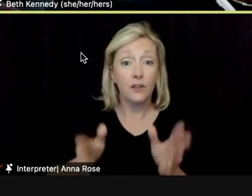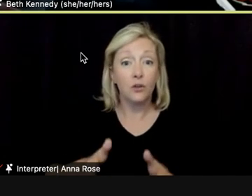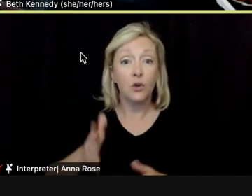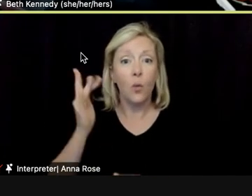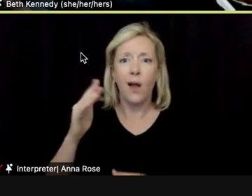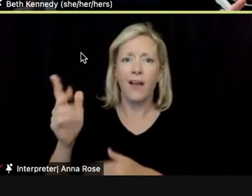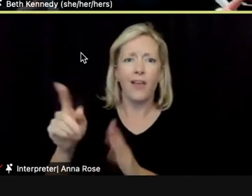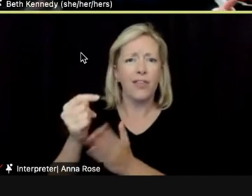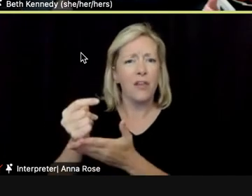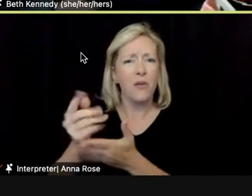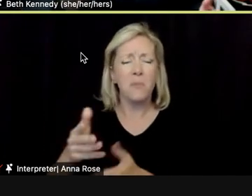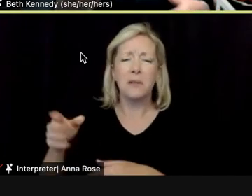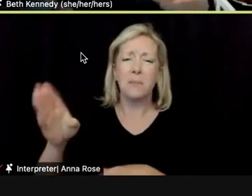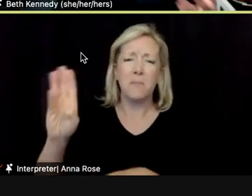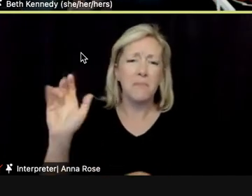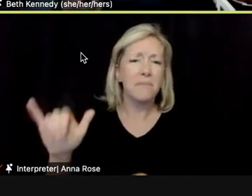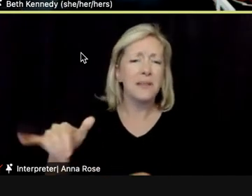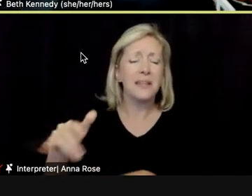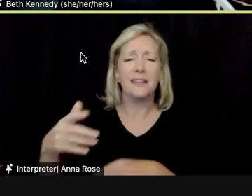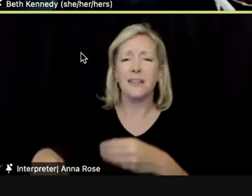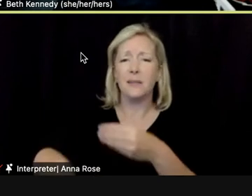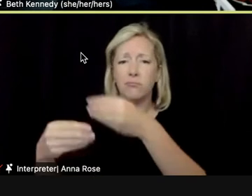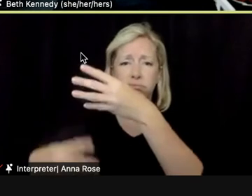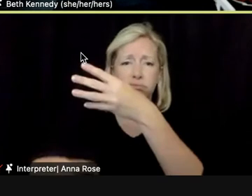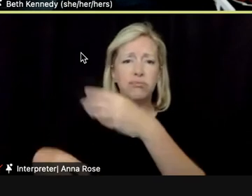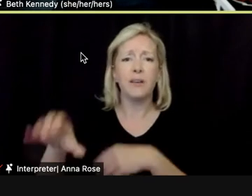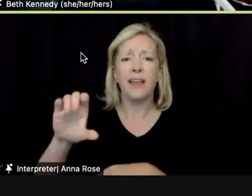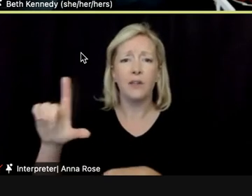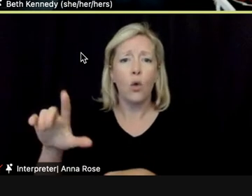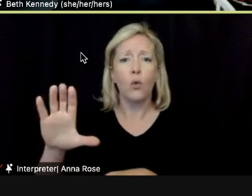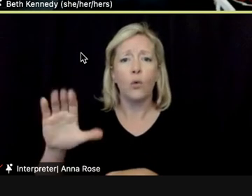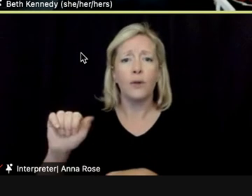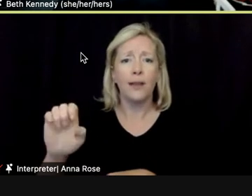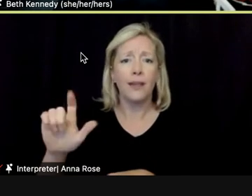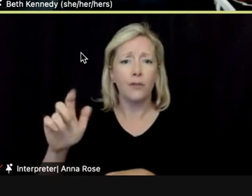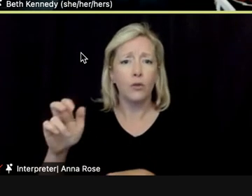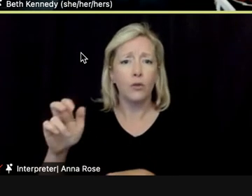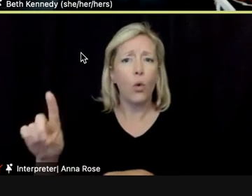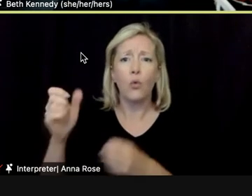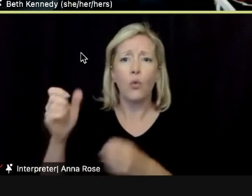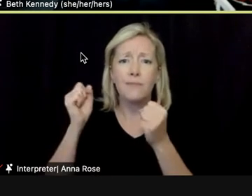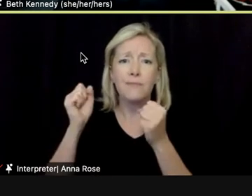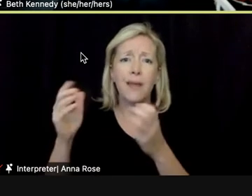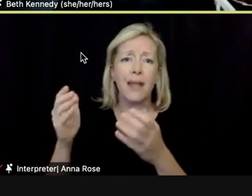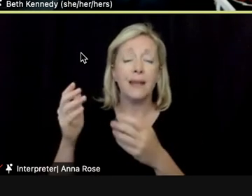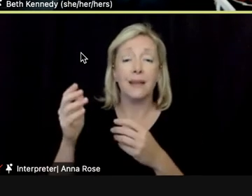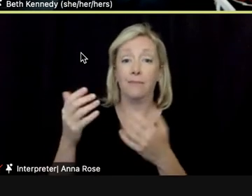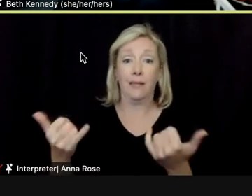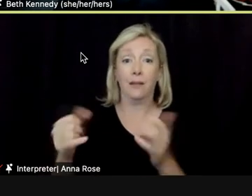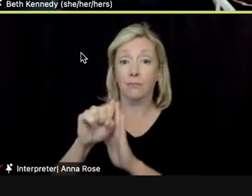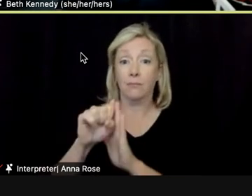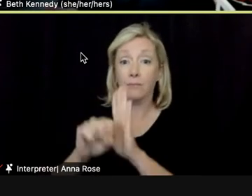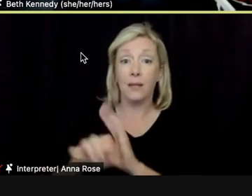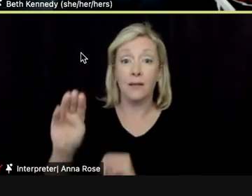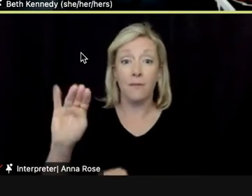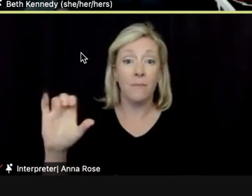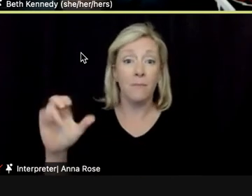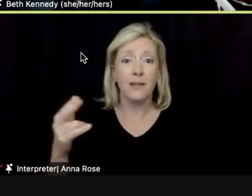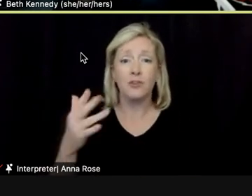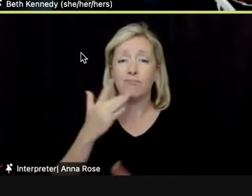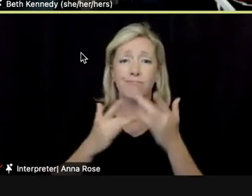huge caseloads. In Michigan, we have shortages of all kinds of professionals. And so people are really tightly stretched across